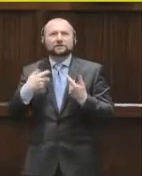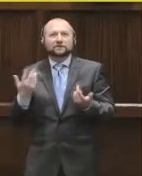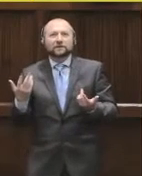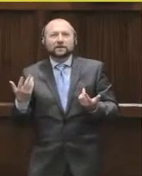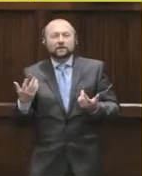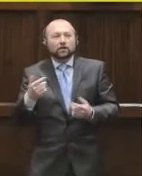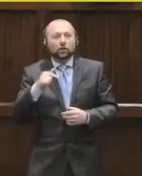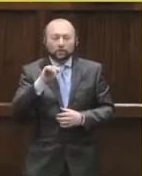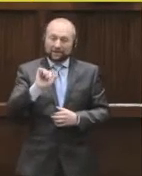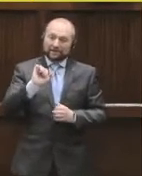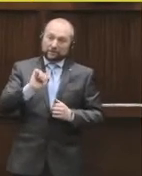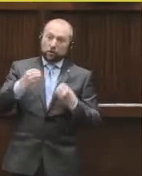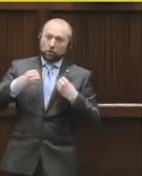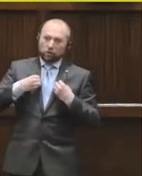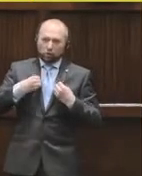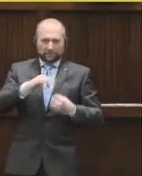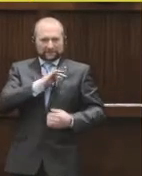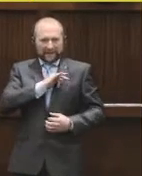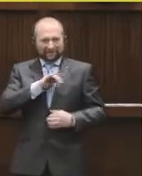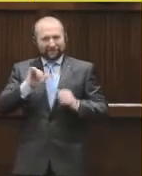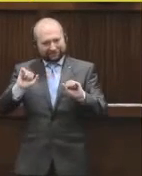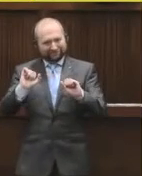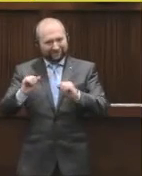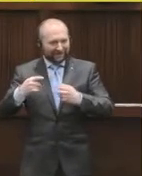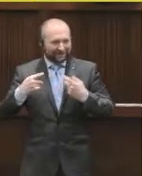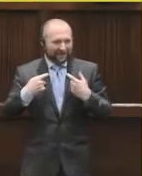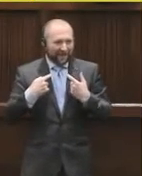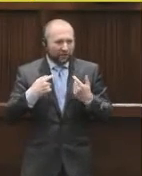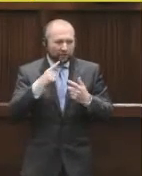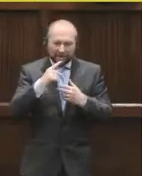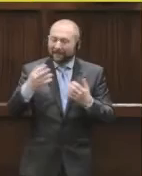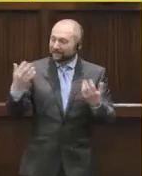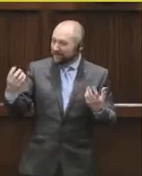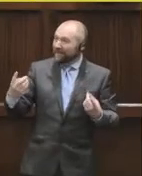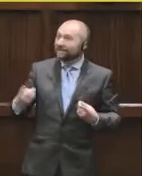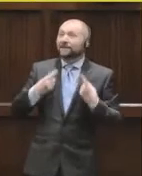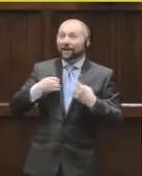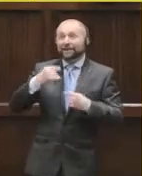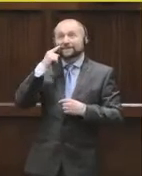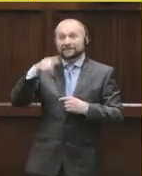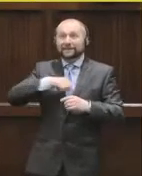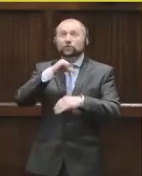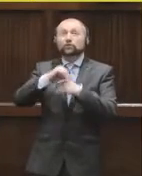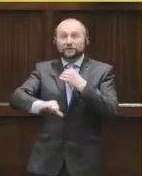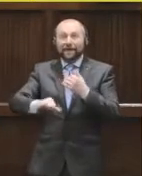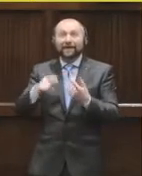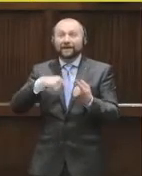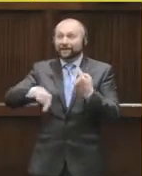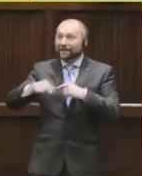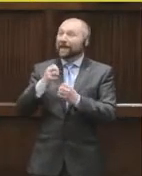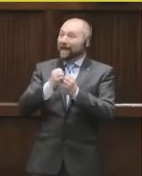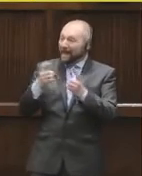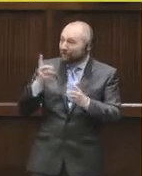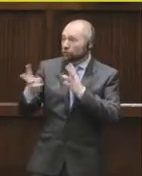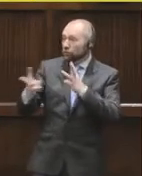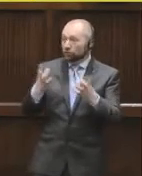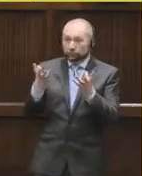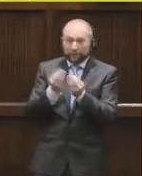agus má buías a ggóil achan duine a bheith gobar le chéile ar somna